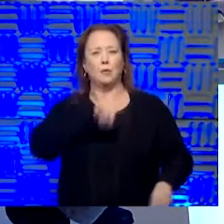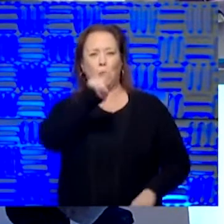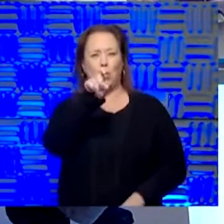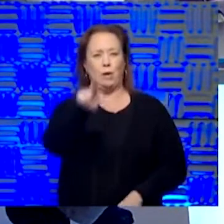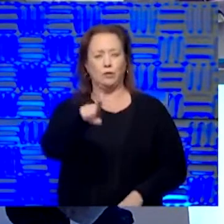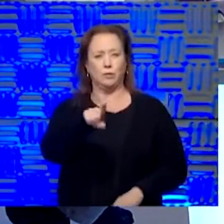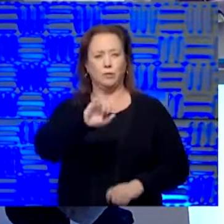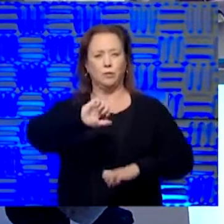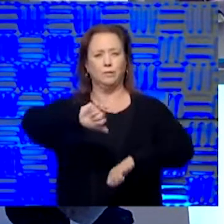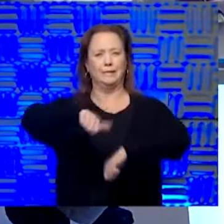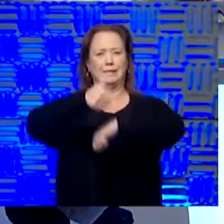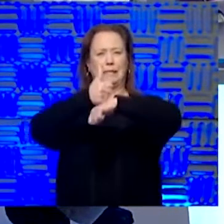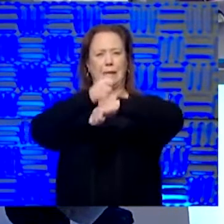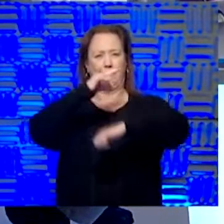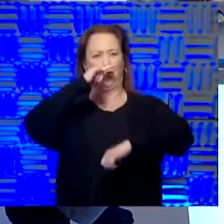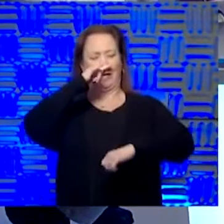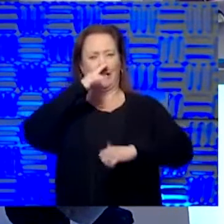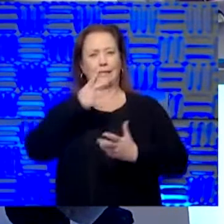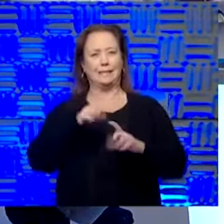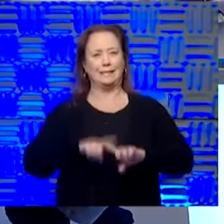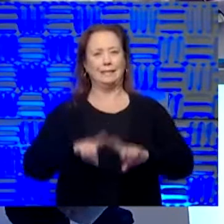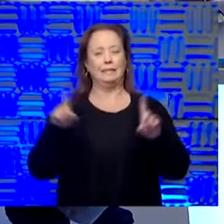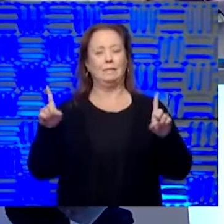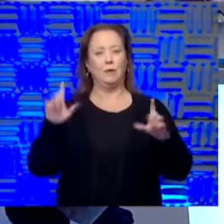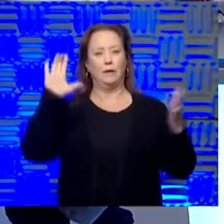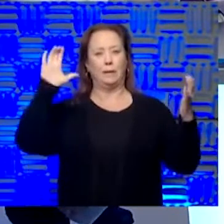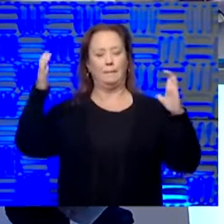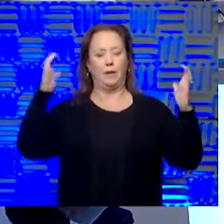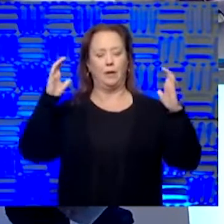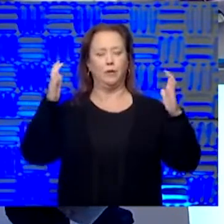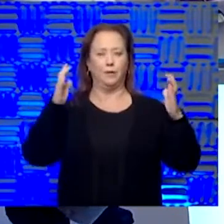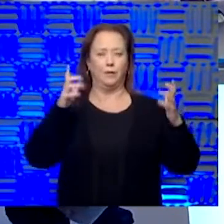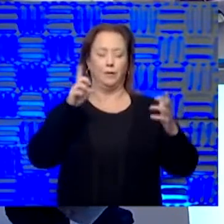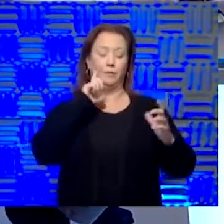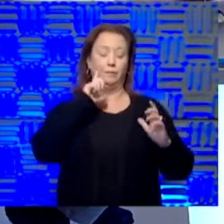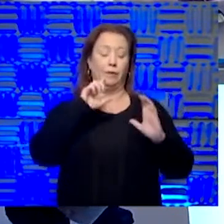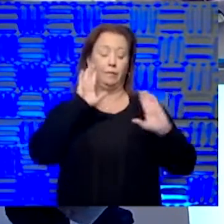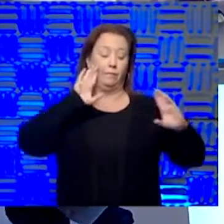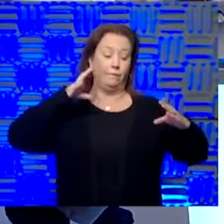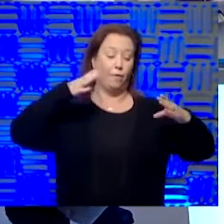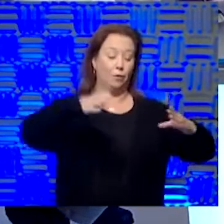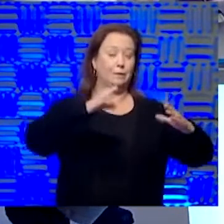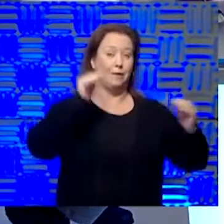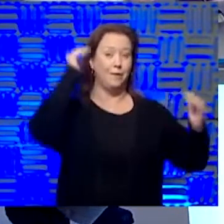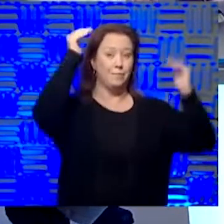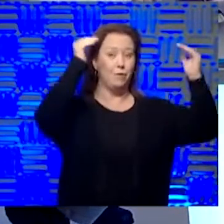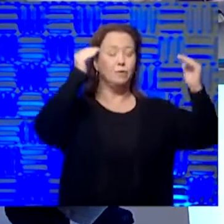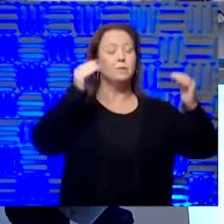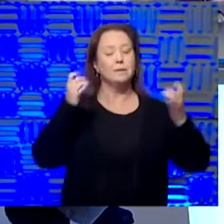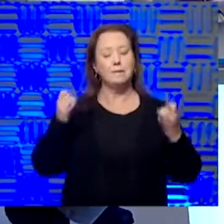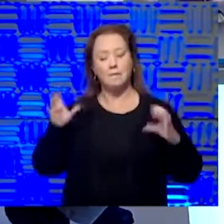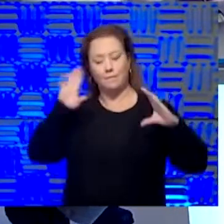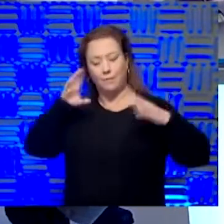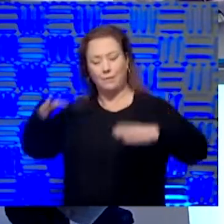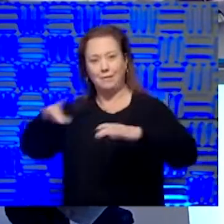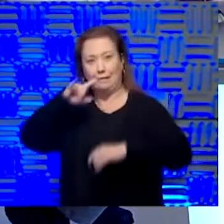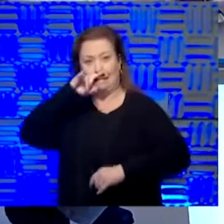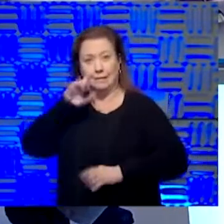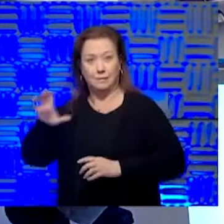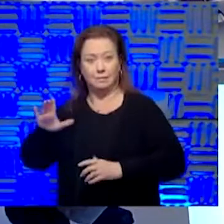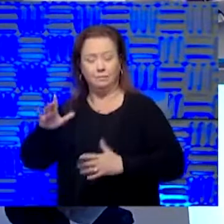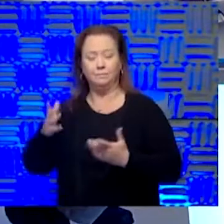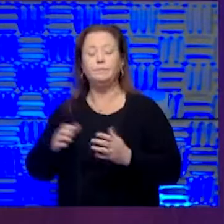site for kids, which is a little different since I think the emphasis often around is on adults with disease. Yes, well, on